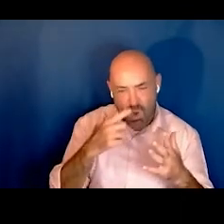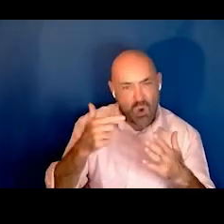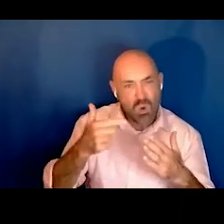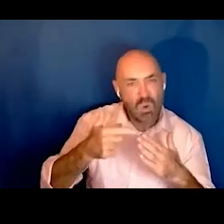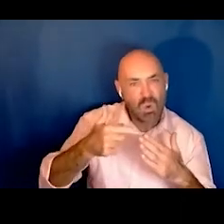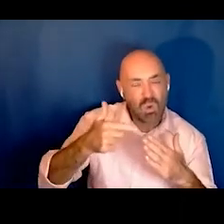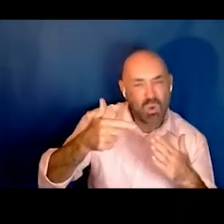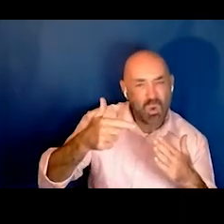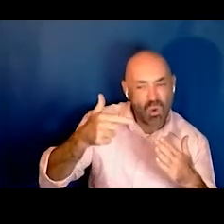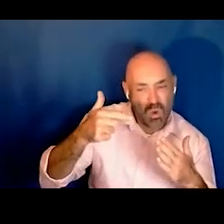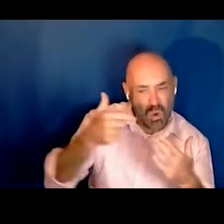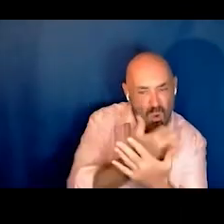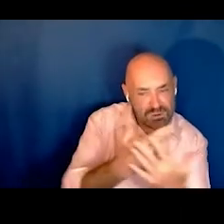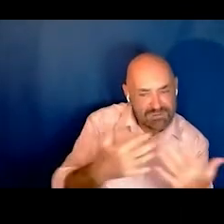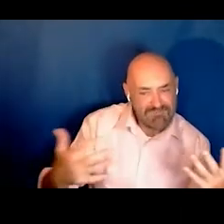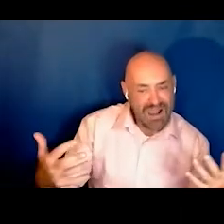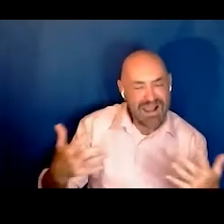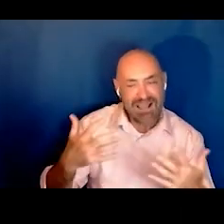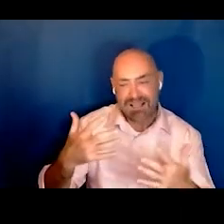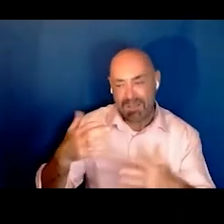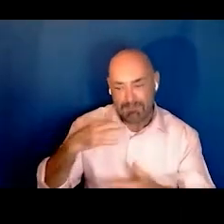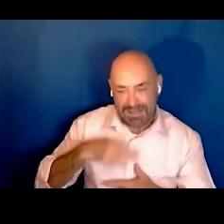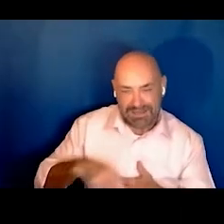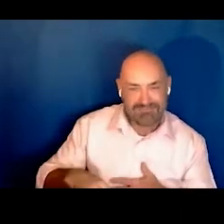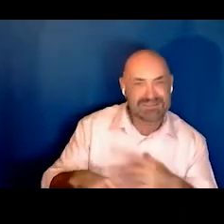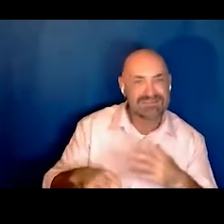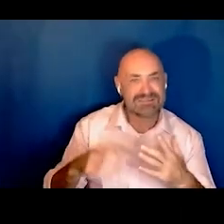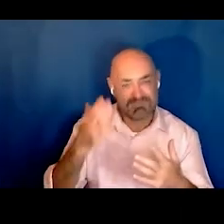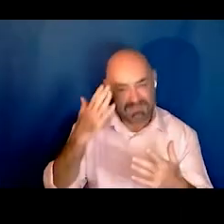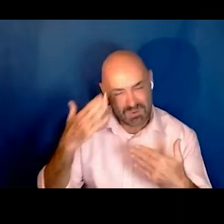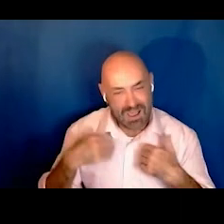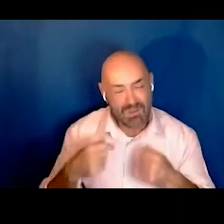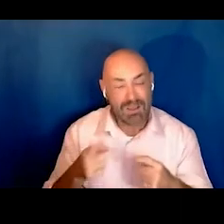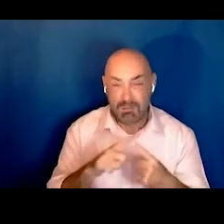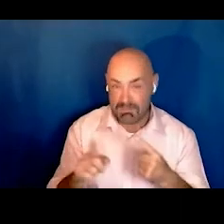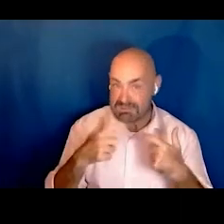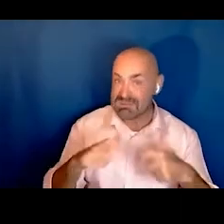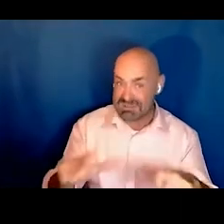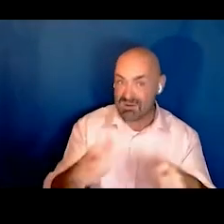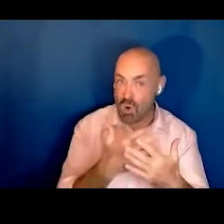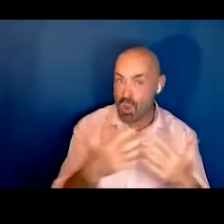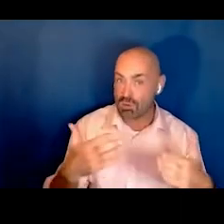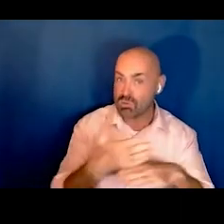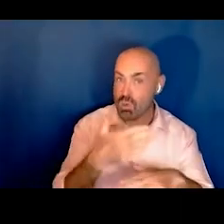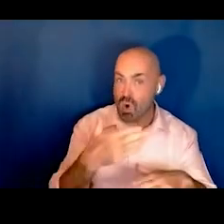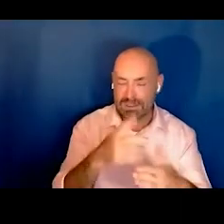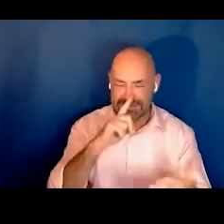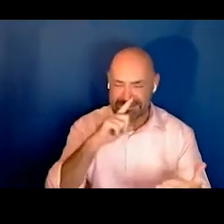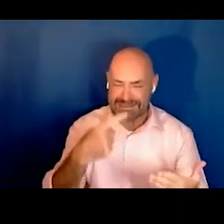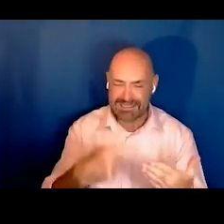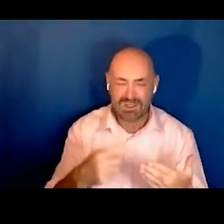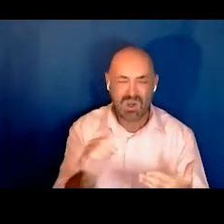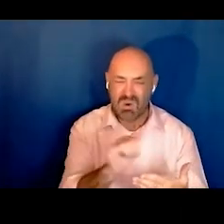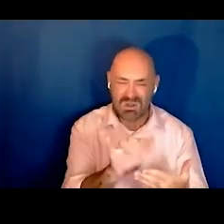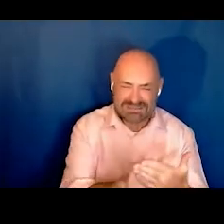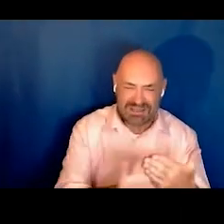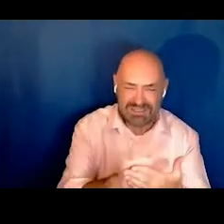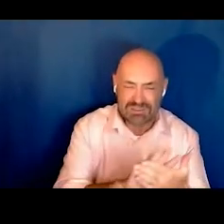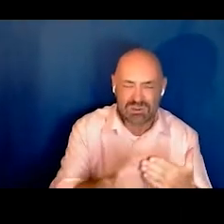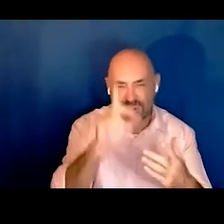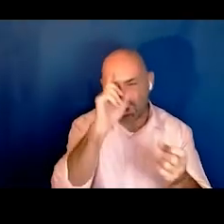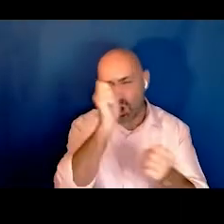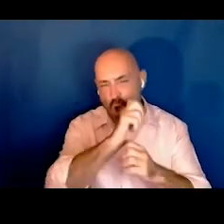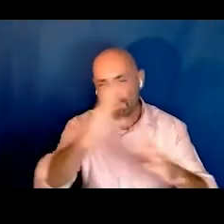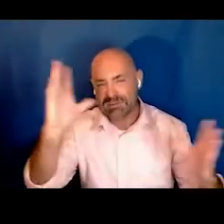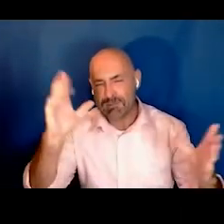benefits of climate action to mental health and well-being. But there's still a lot of work to be done on deciding the definitions and conceptualizations of